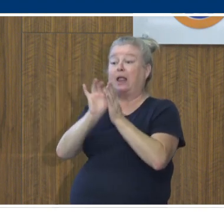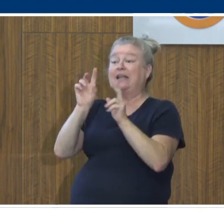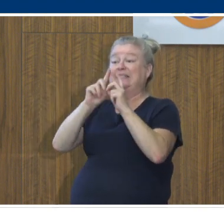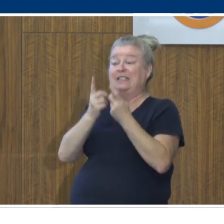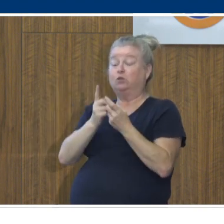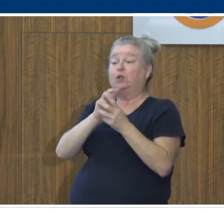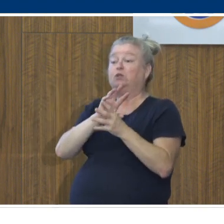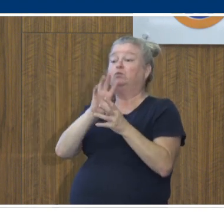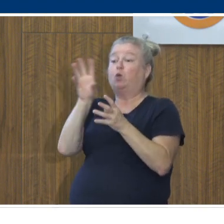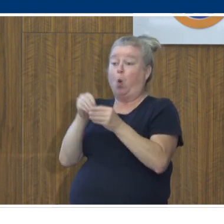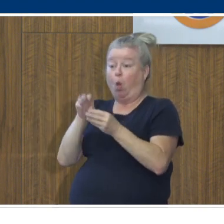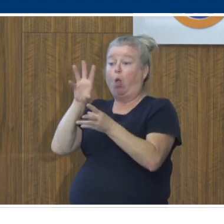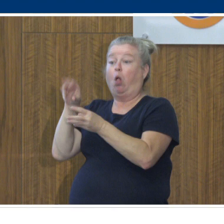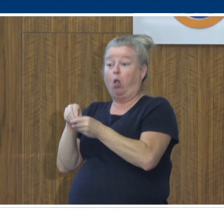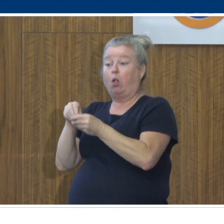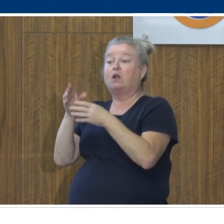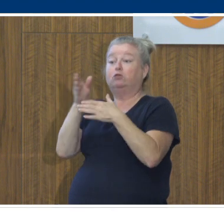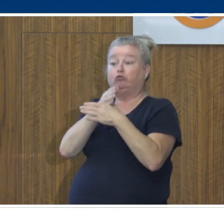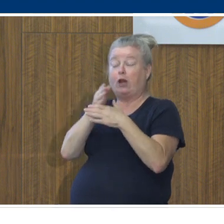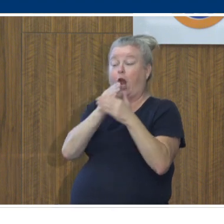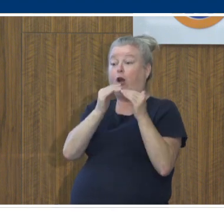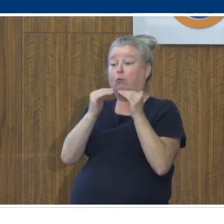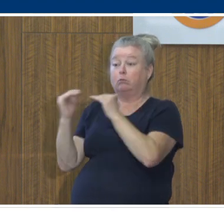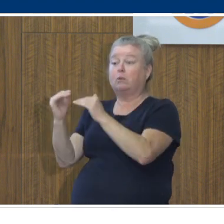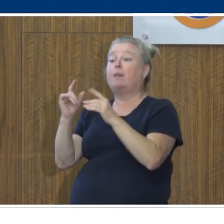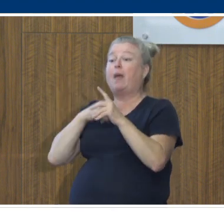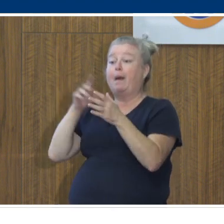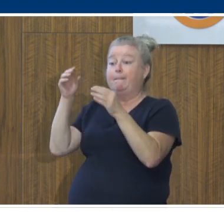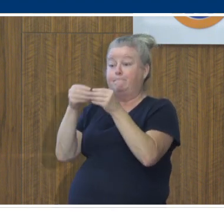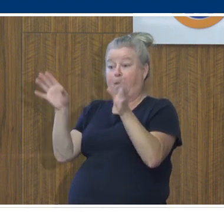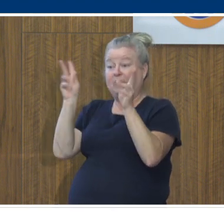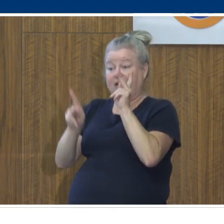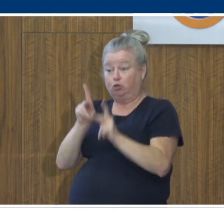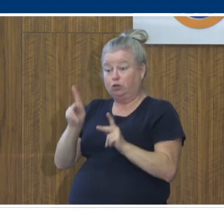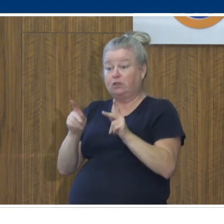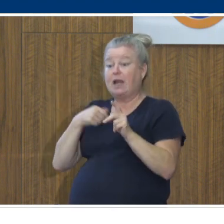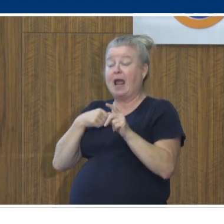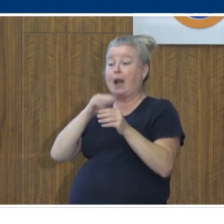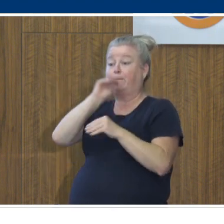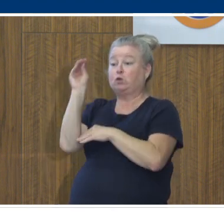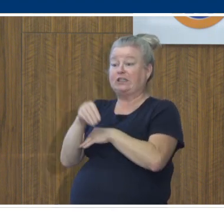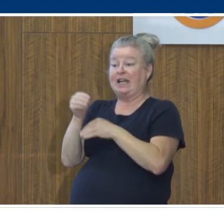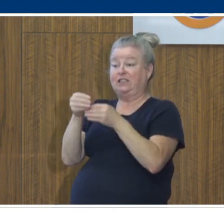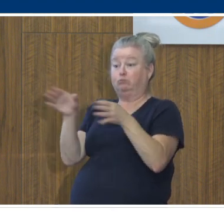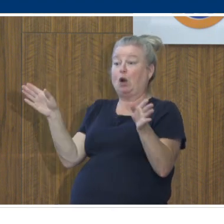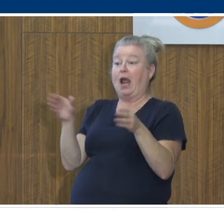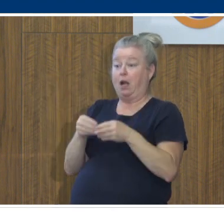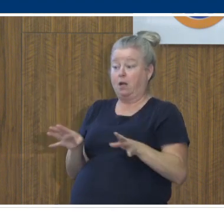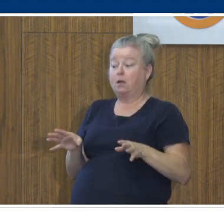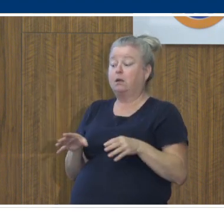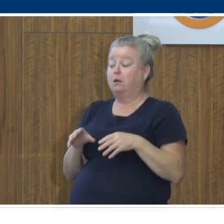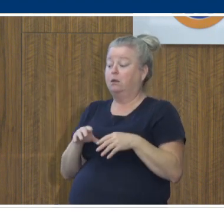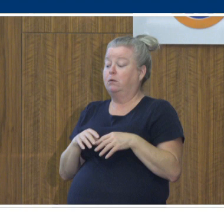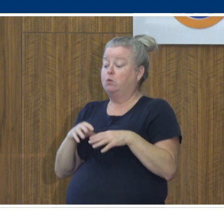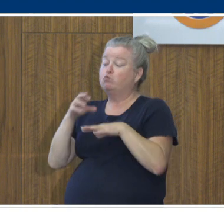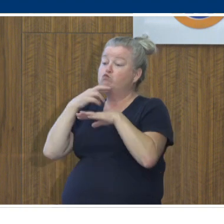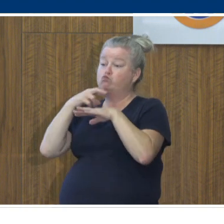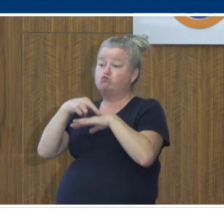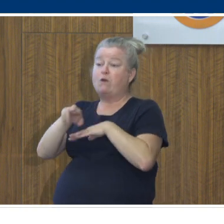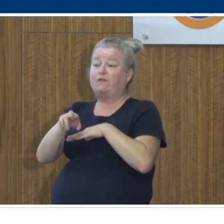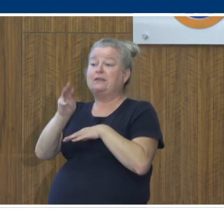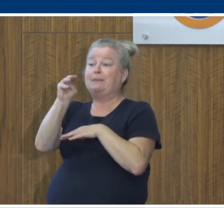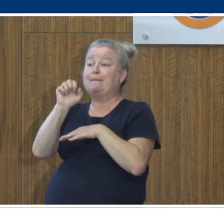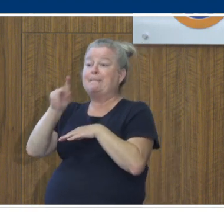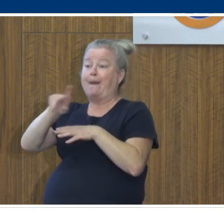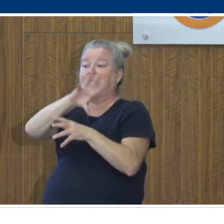shares of the population, and the percentage spread. A reference map will also be included.